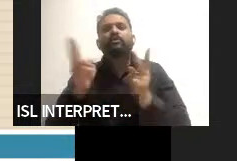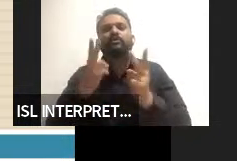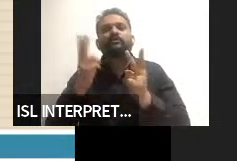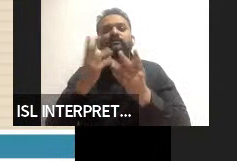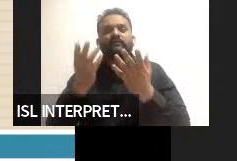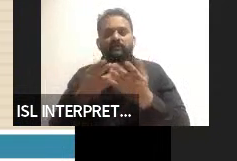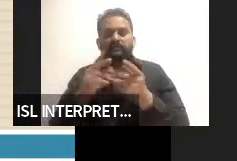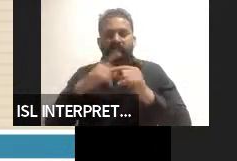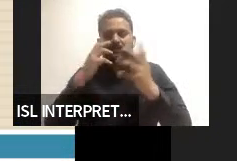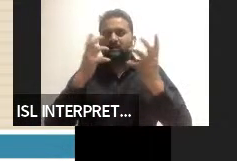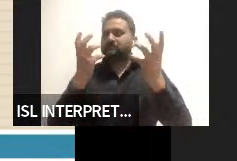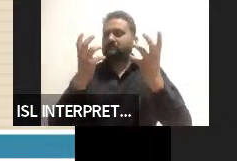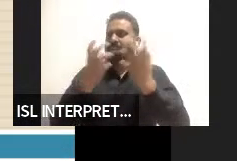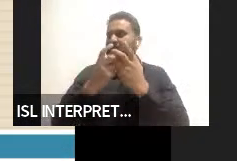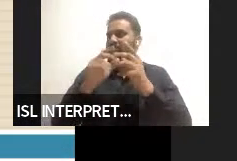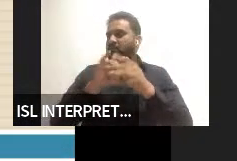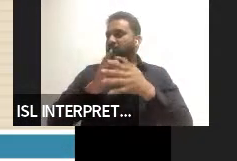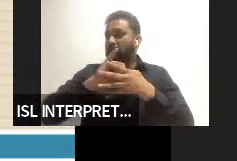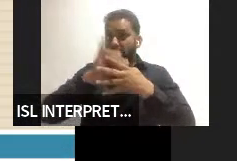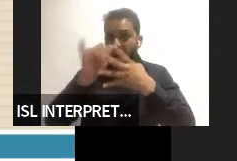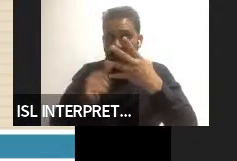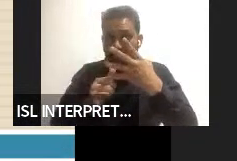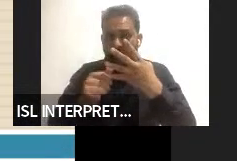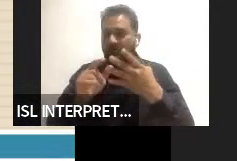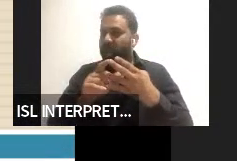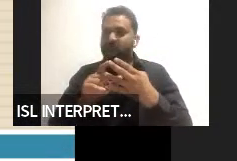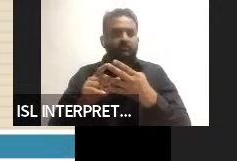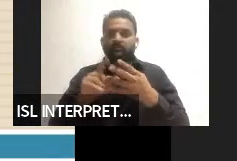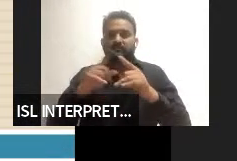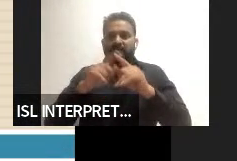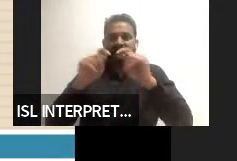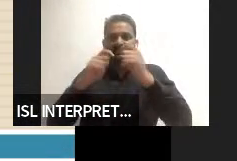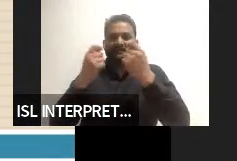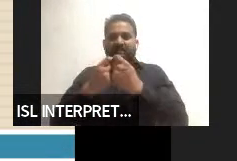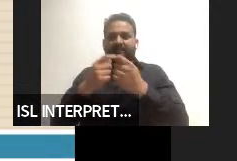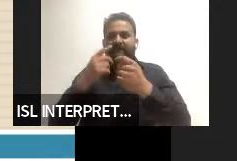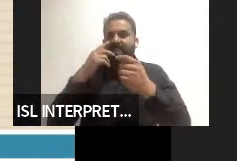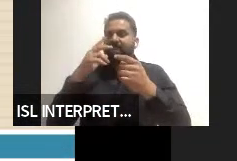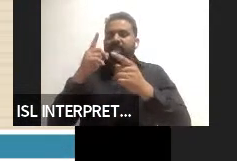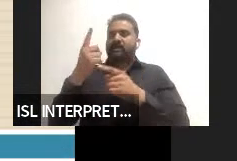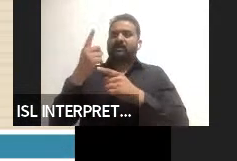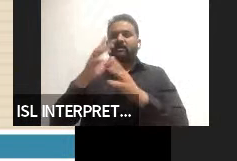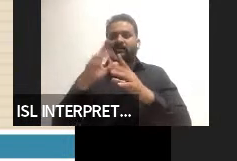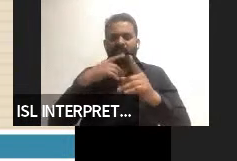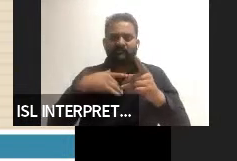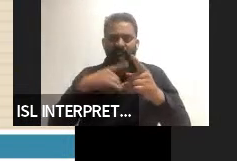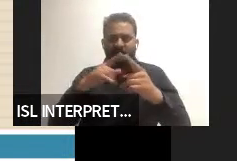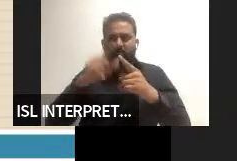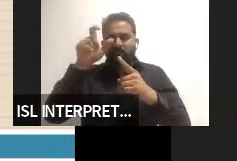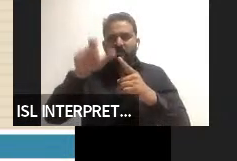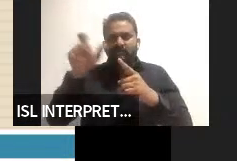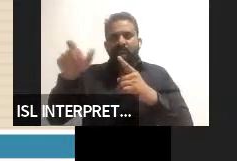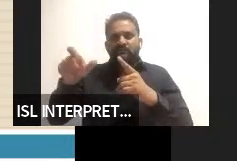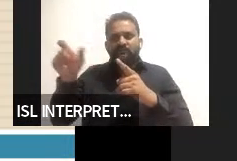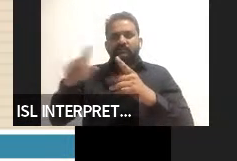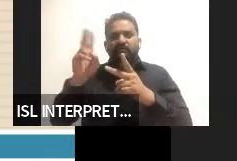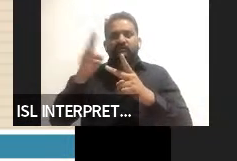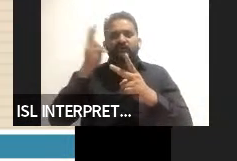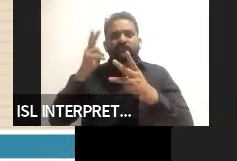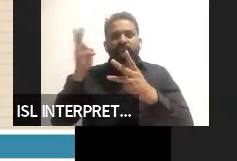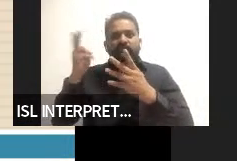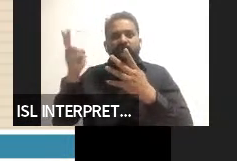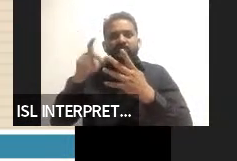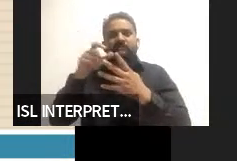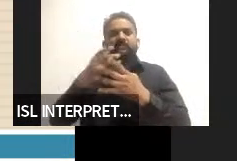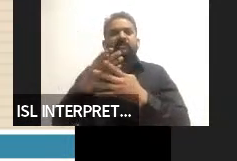look like you have a memoranda from one team. It looks like you have a memoranda from 4 different teams.